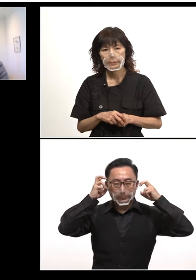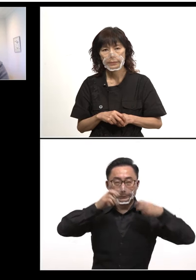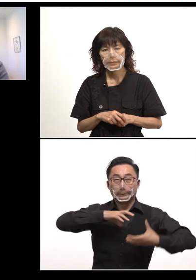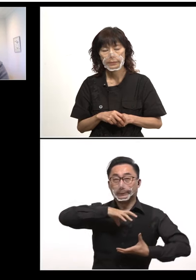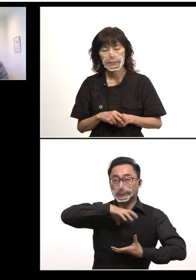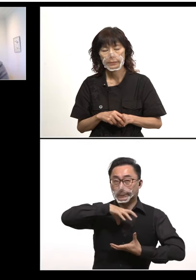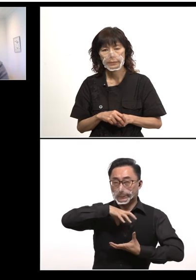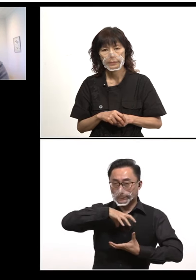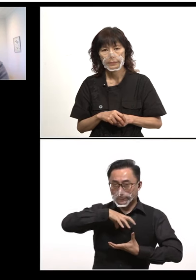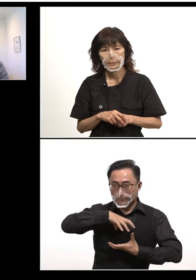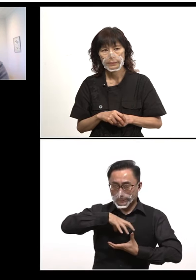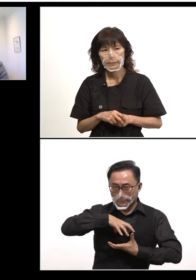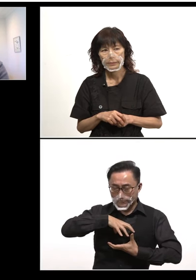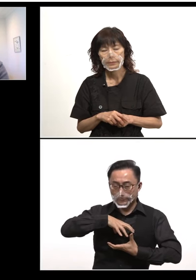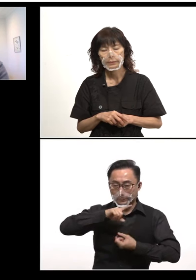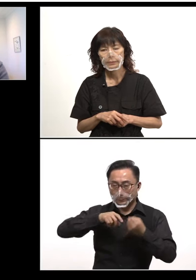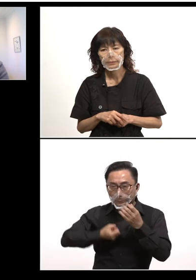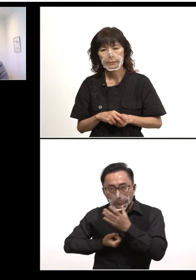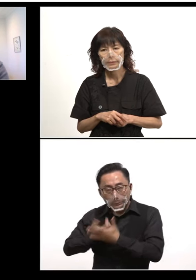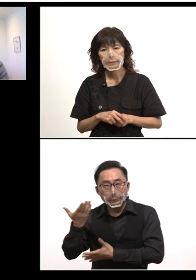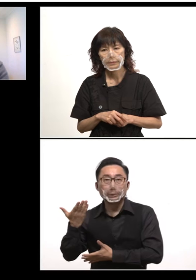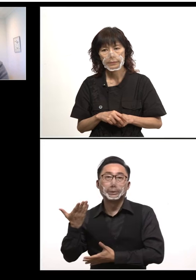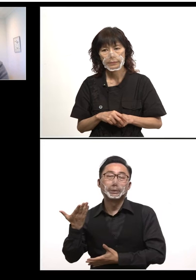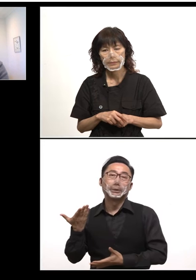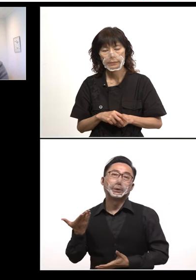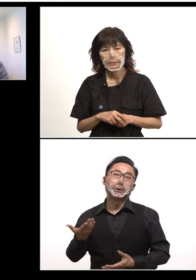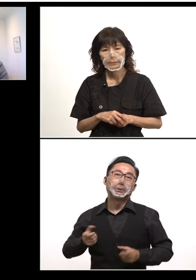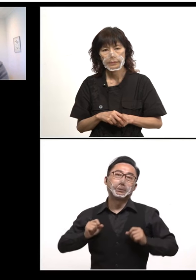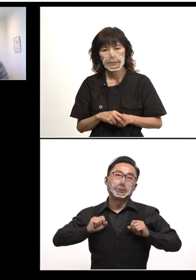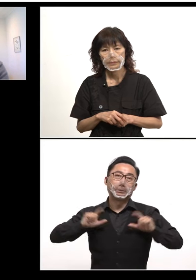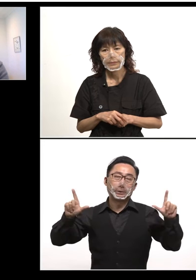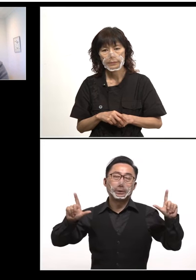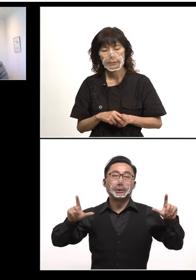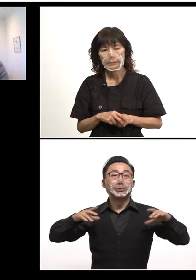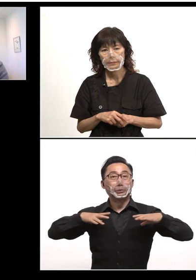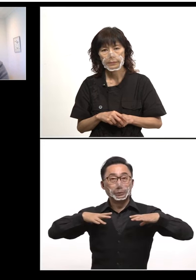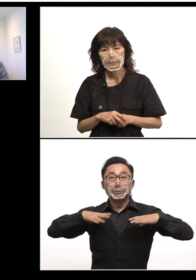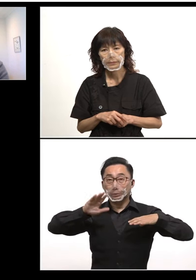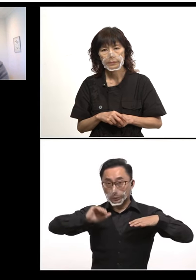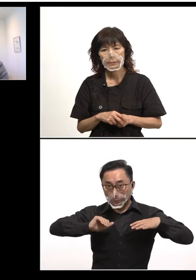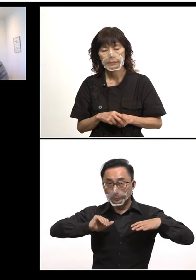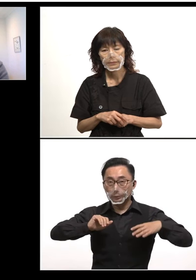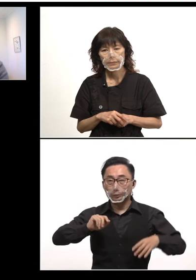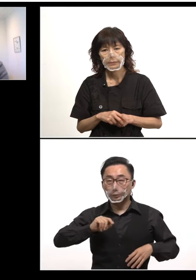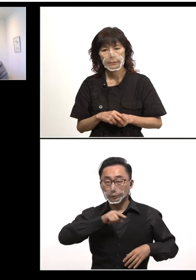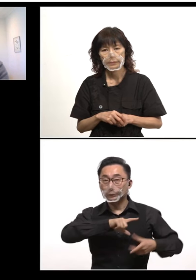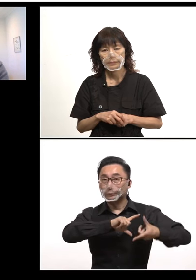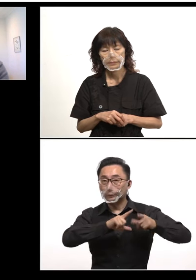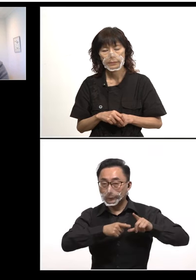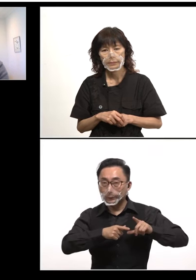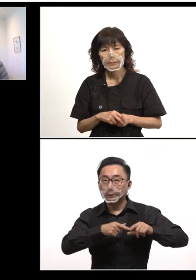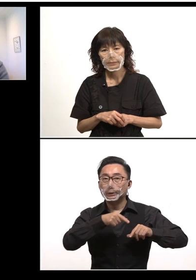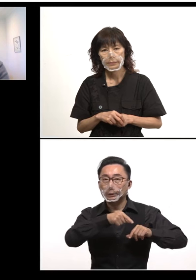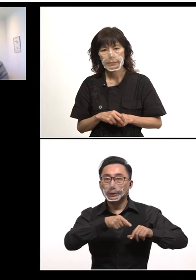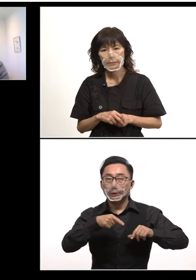right? And so I think in this way, it's also non-threatening. It's